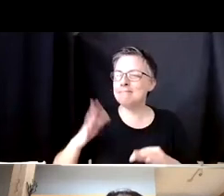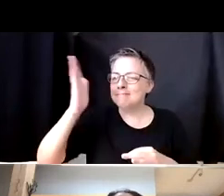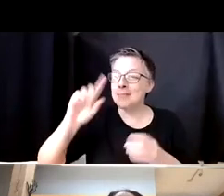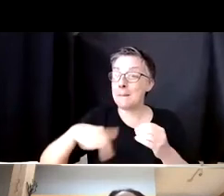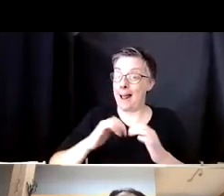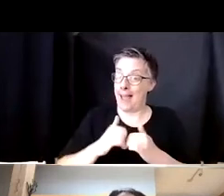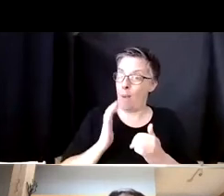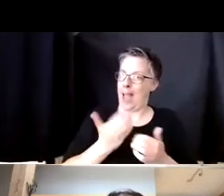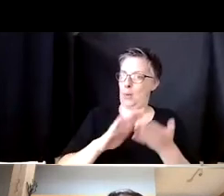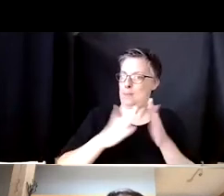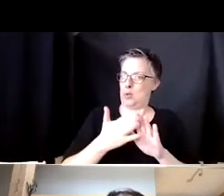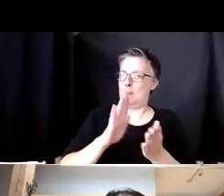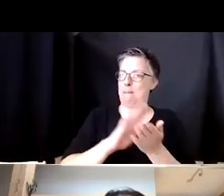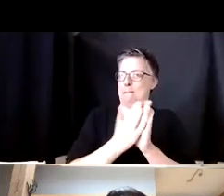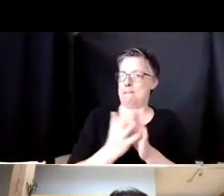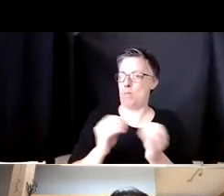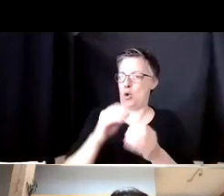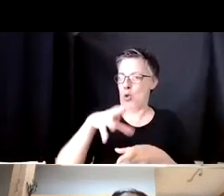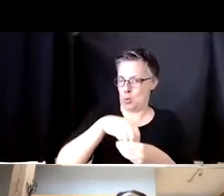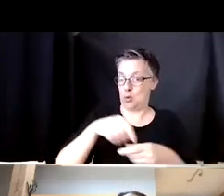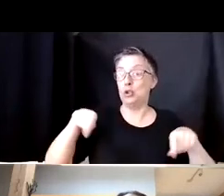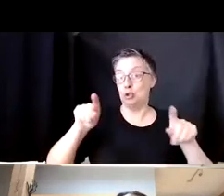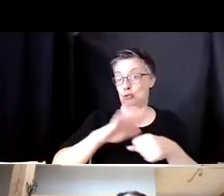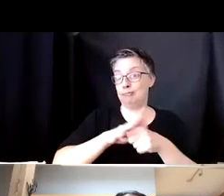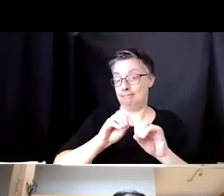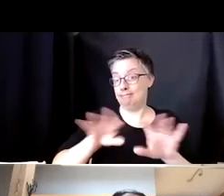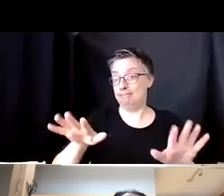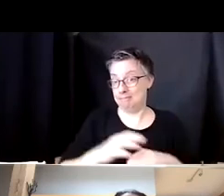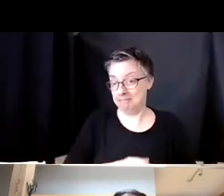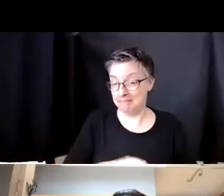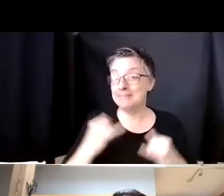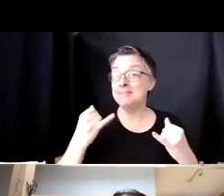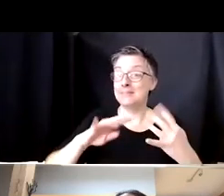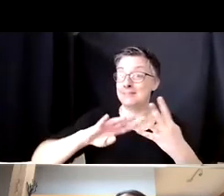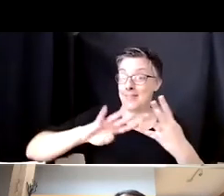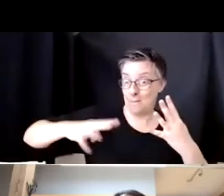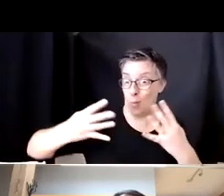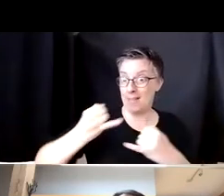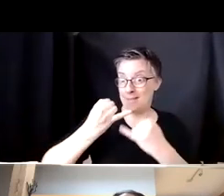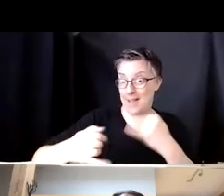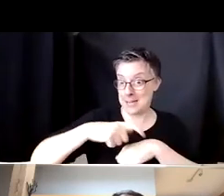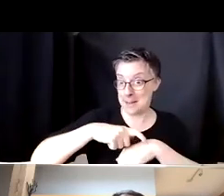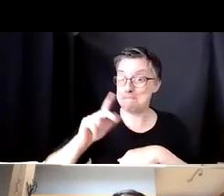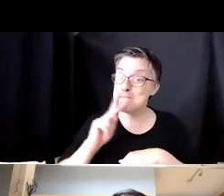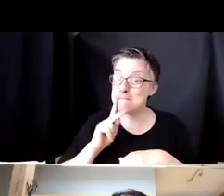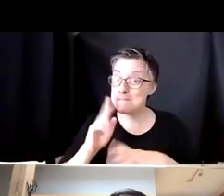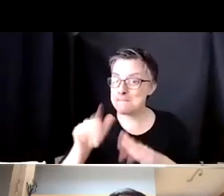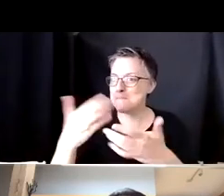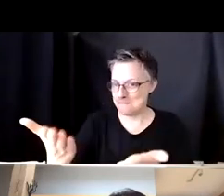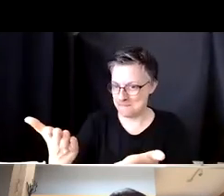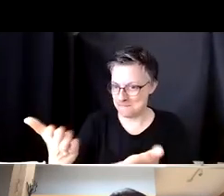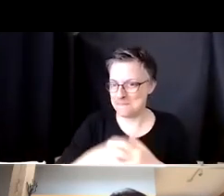inclusive, especially during the pandemic. For the fourth and final time, Carrie, they're all yours.